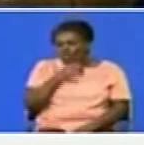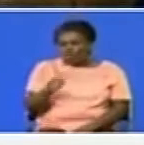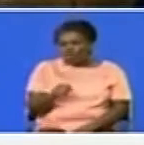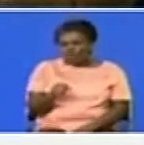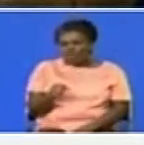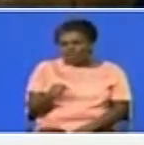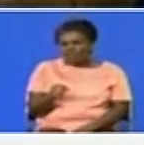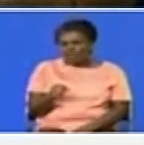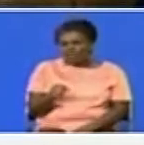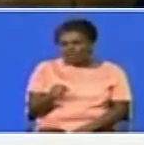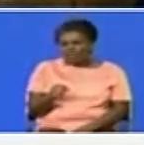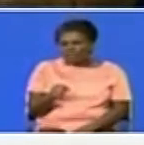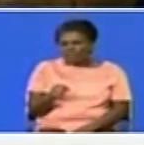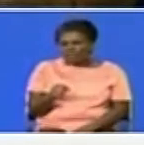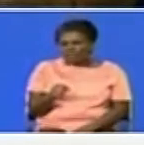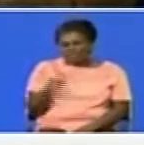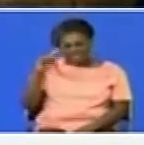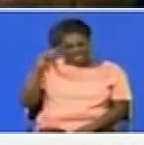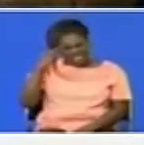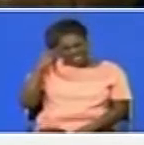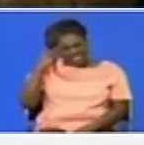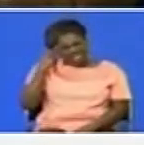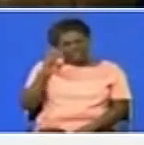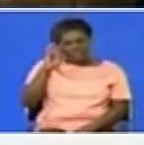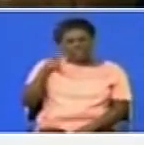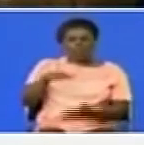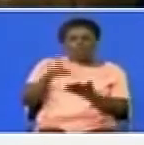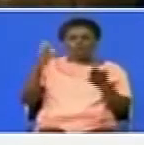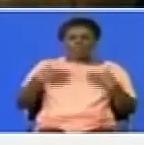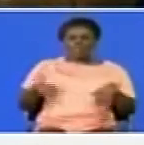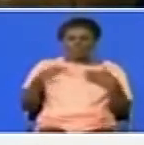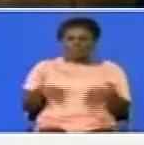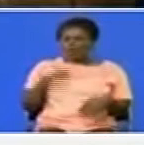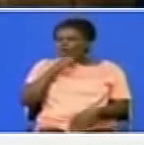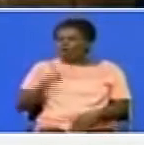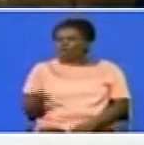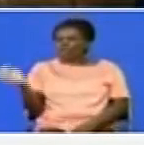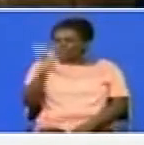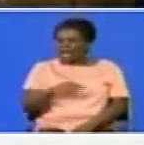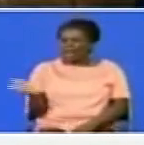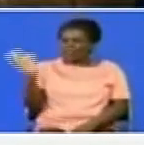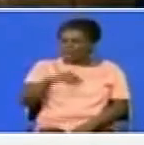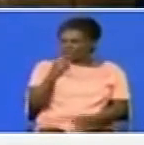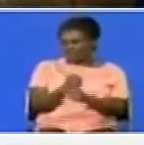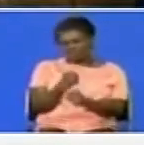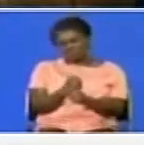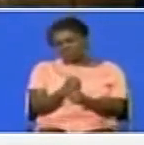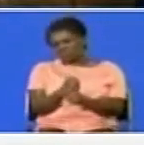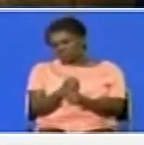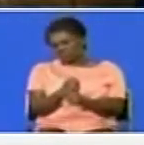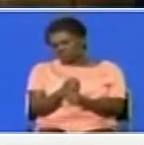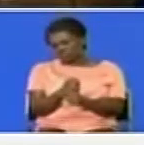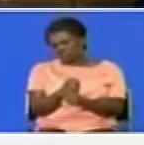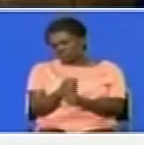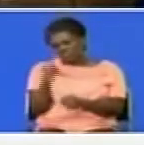CVs. Do you think we will see a lot more people, you know, a lot more of the seniors, people who've been there making a